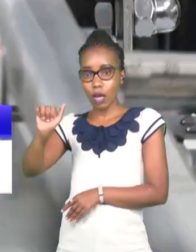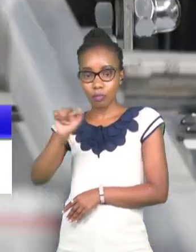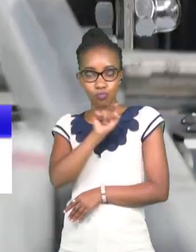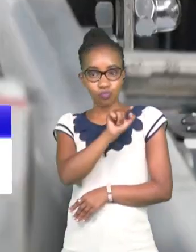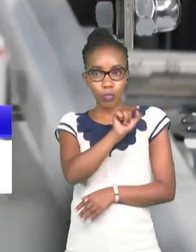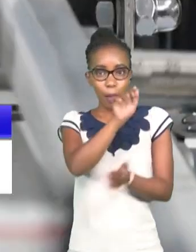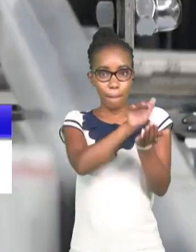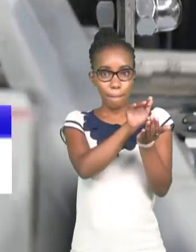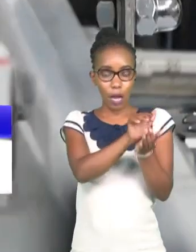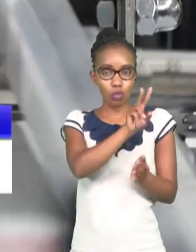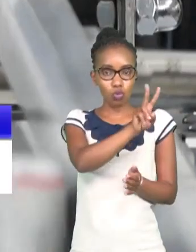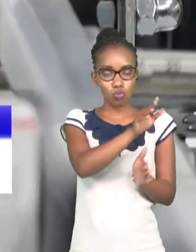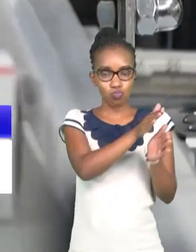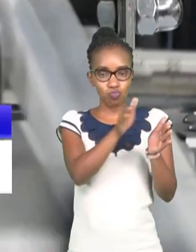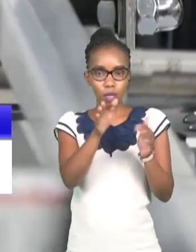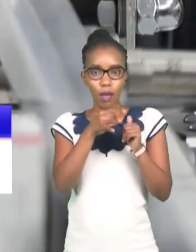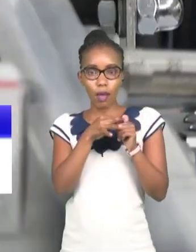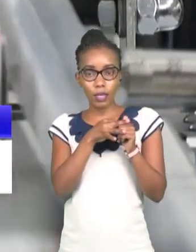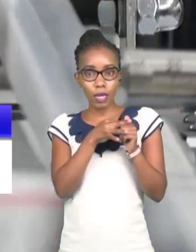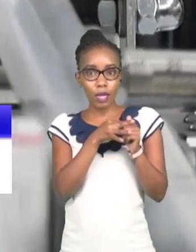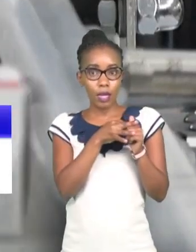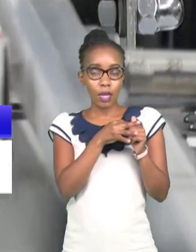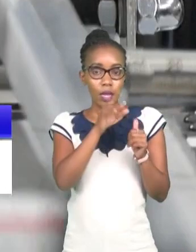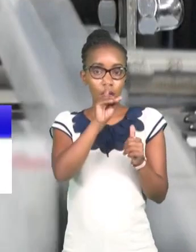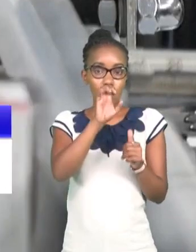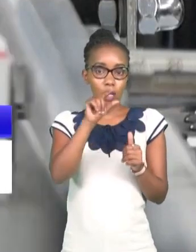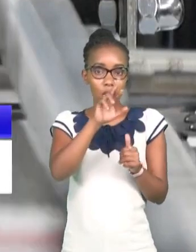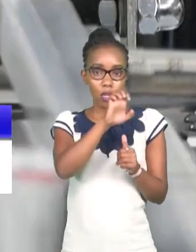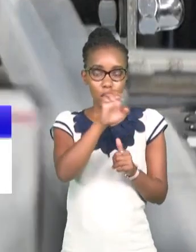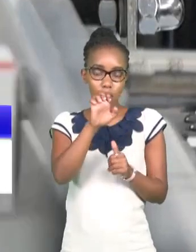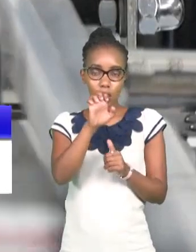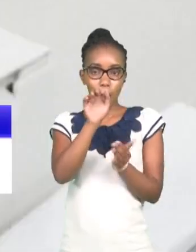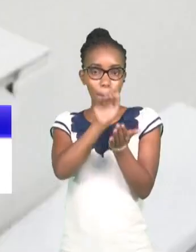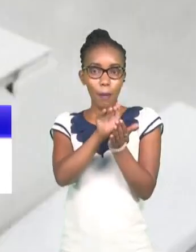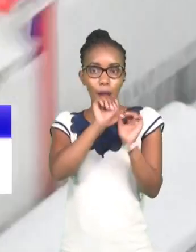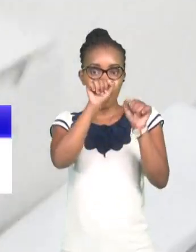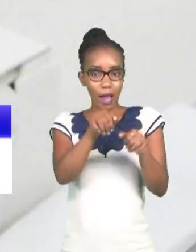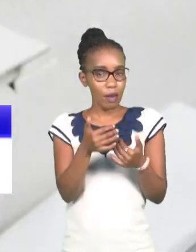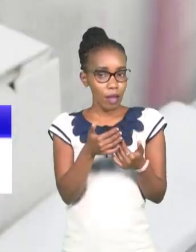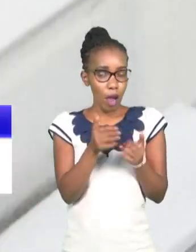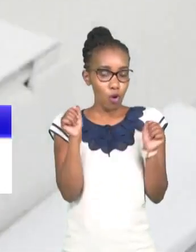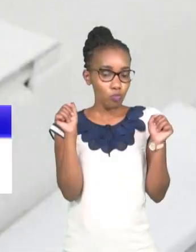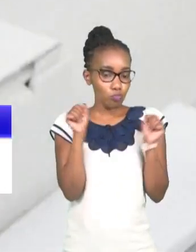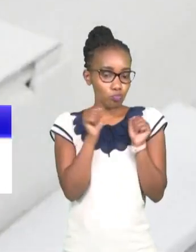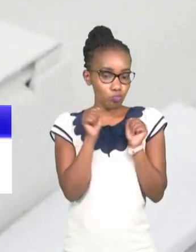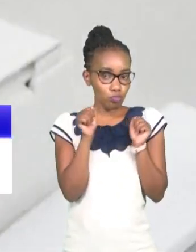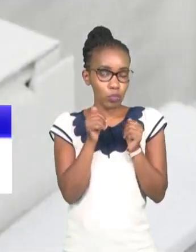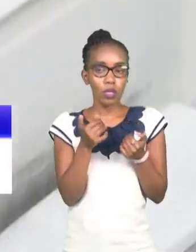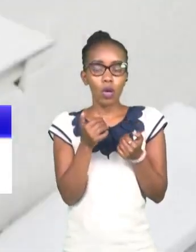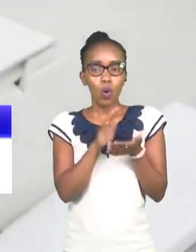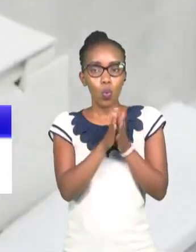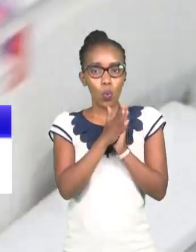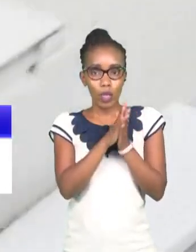is 2 to 8 degrees Celsius, which means it can be stored in a conventional refrigerator without need for a cold